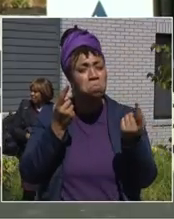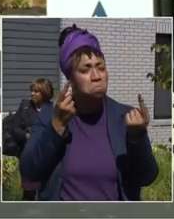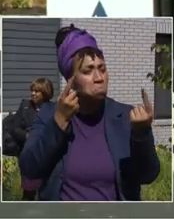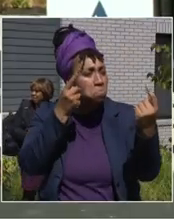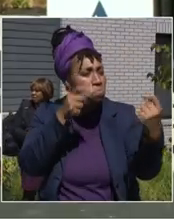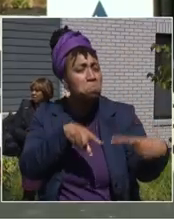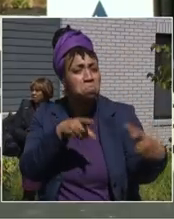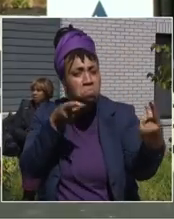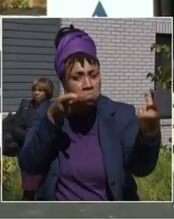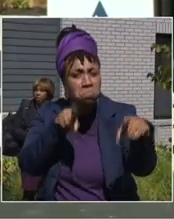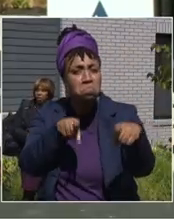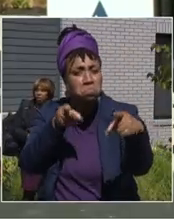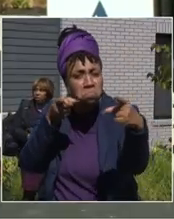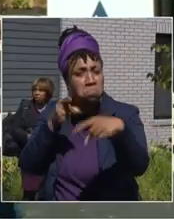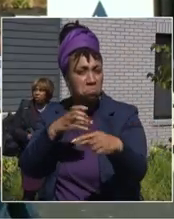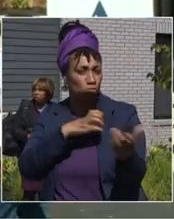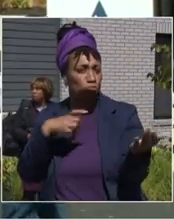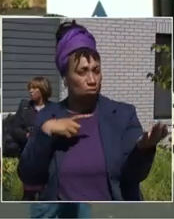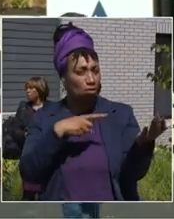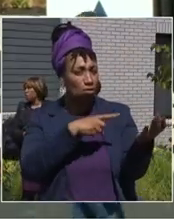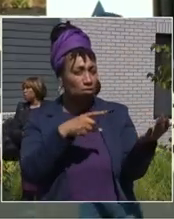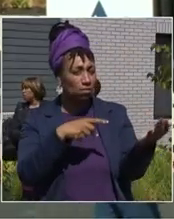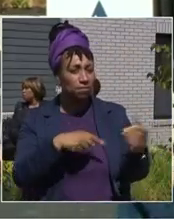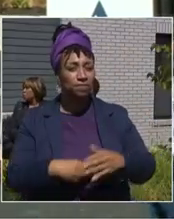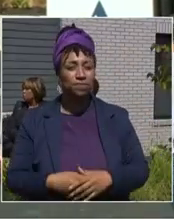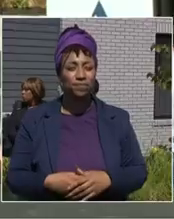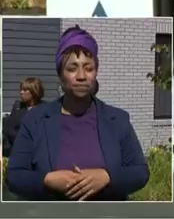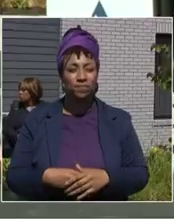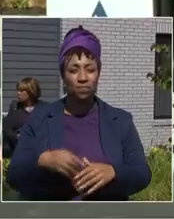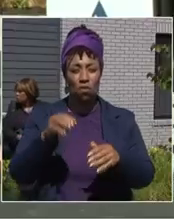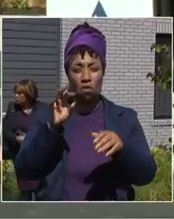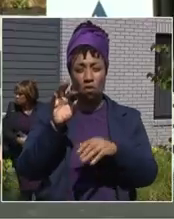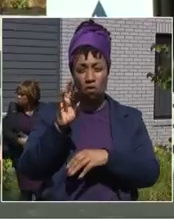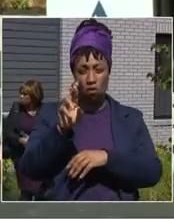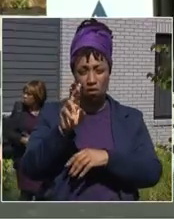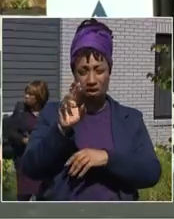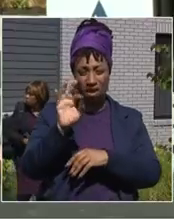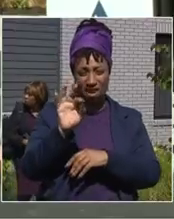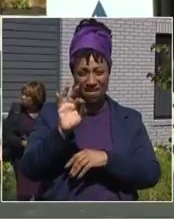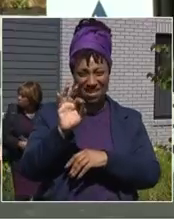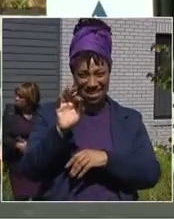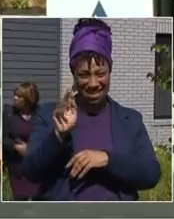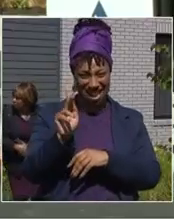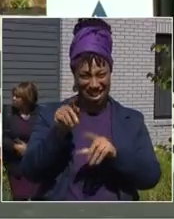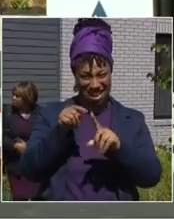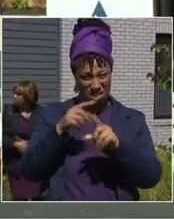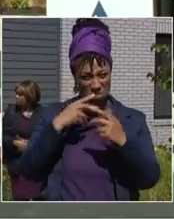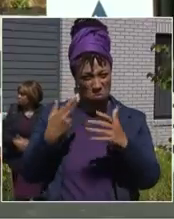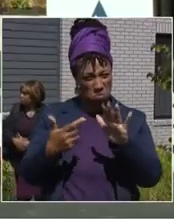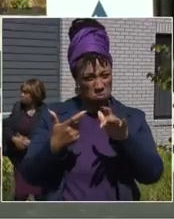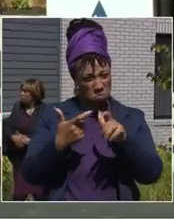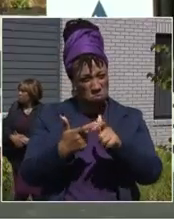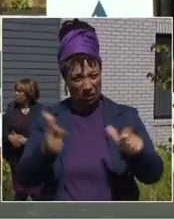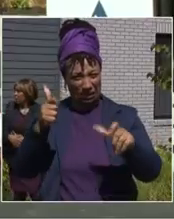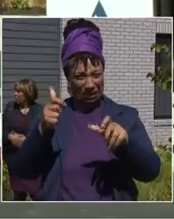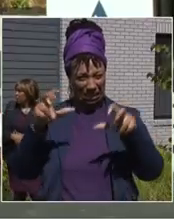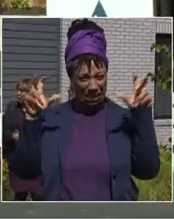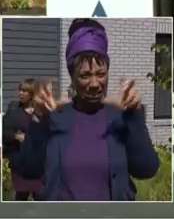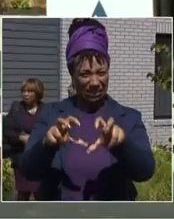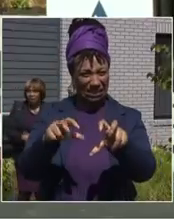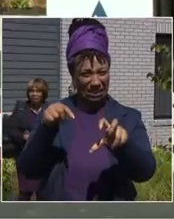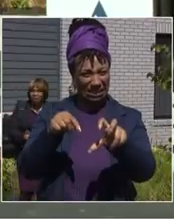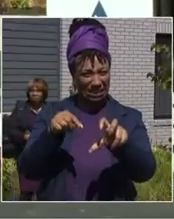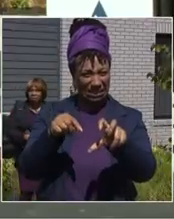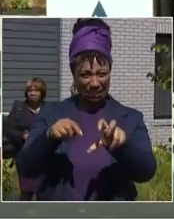the largest single private investment in D.C. history. It's 180 acres right on the Anacostia. Here we are in the Anacostia,